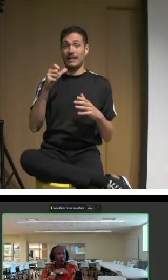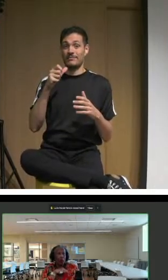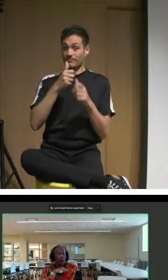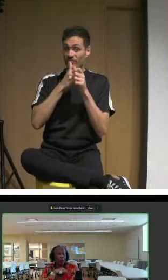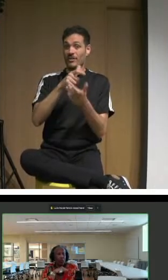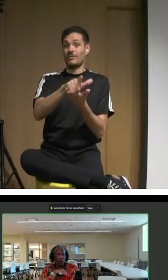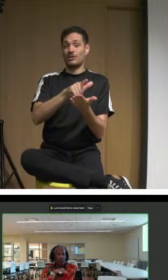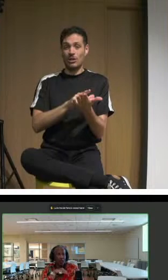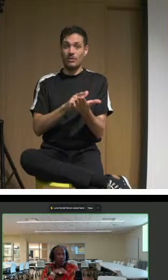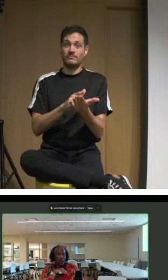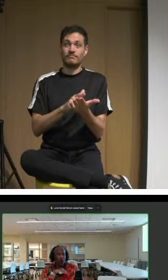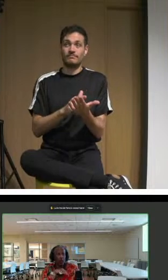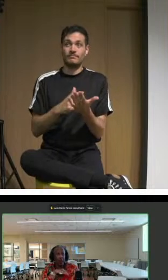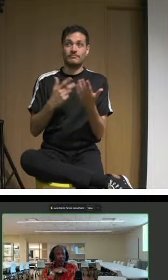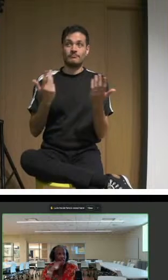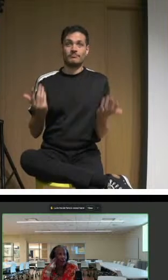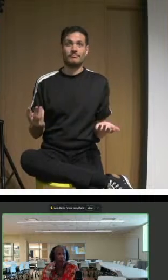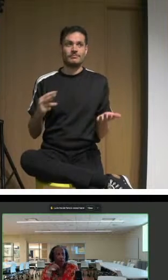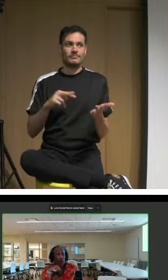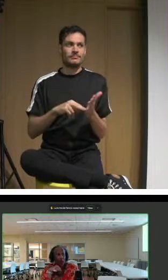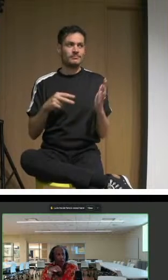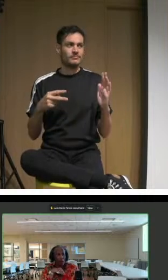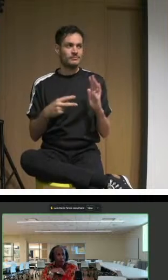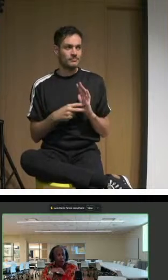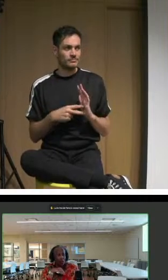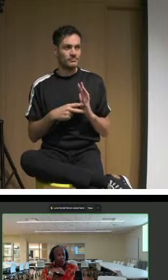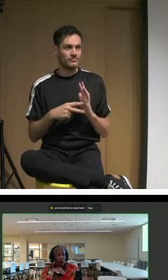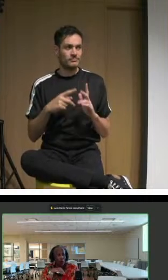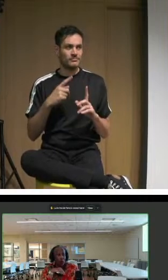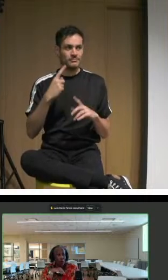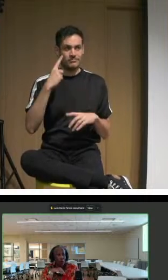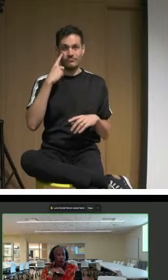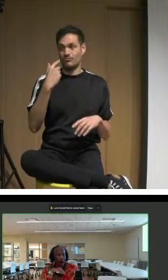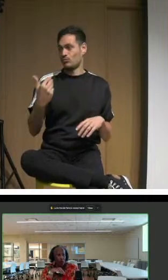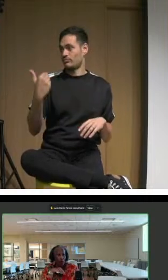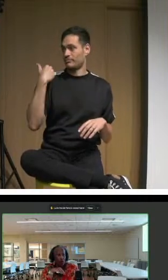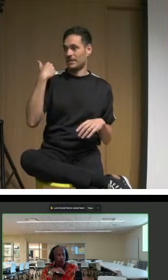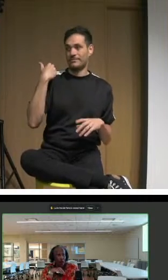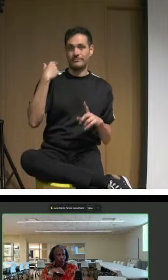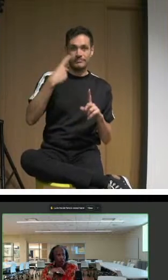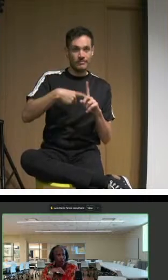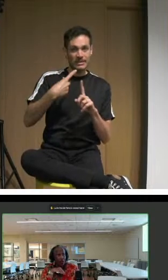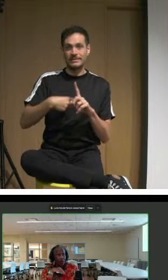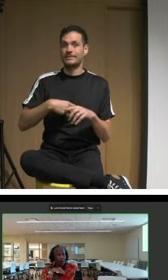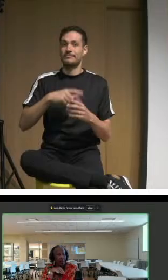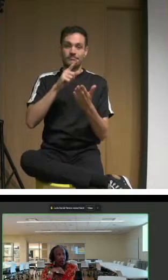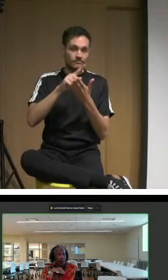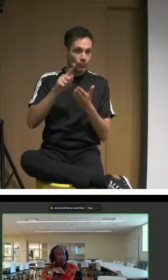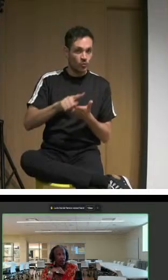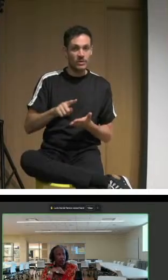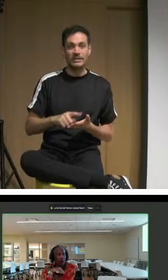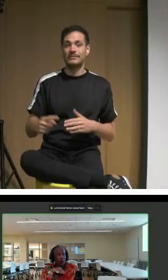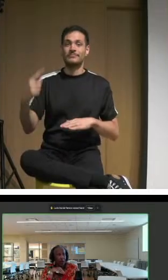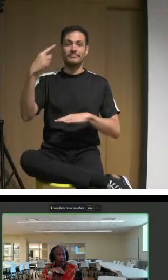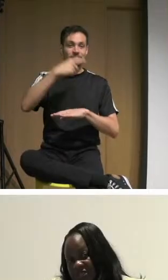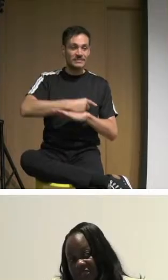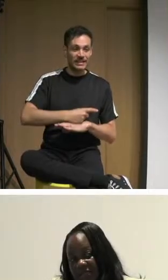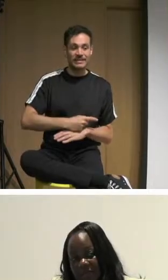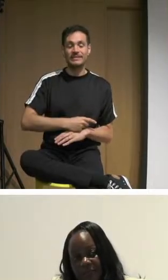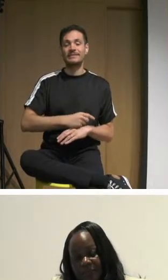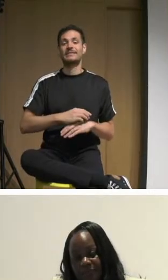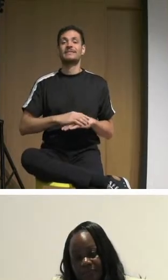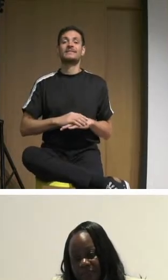then what we have done for the last however many months, weeks, hours, days, That is not if what we're not